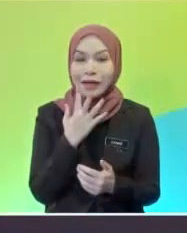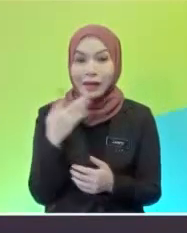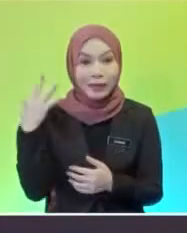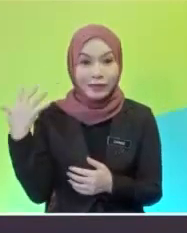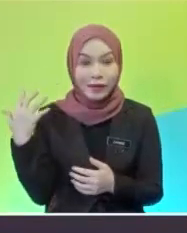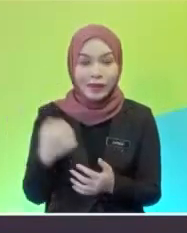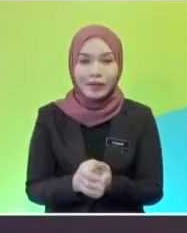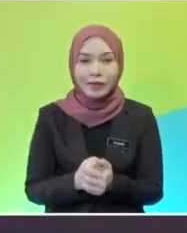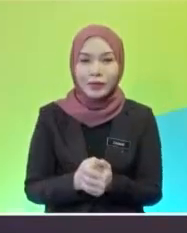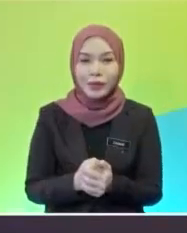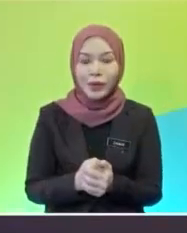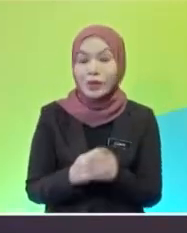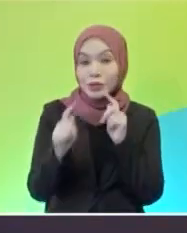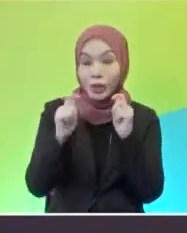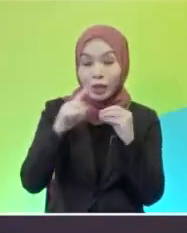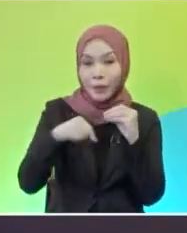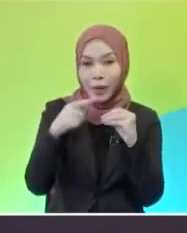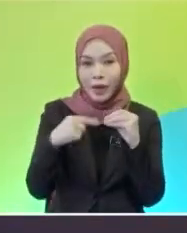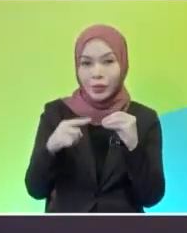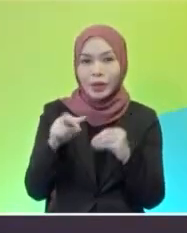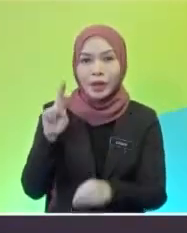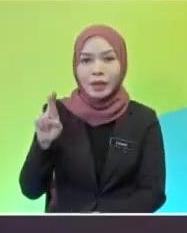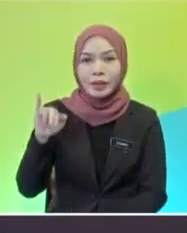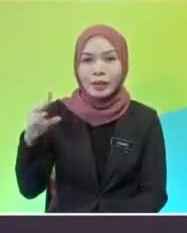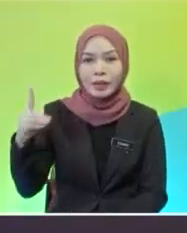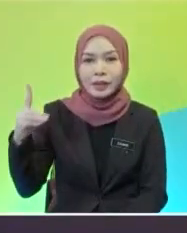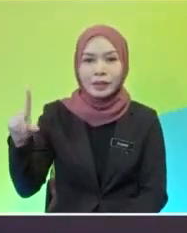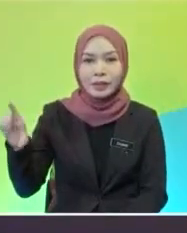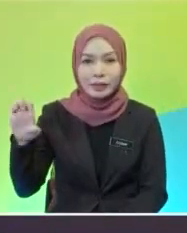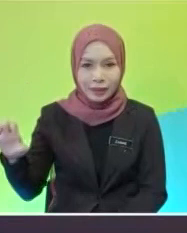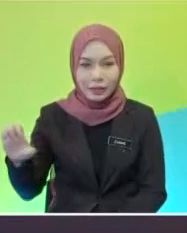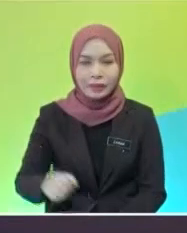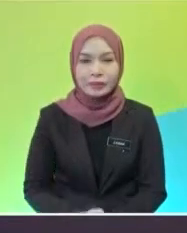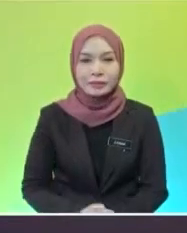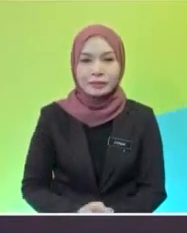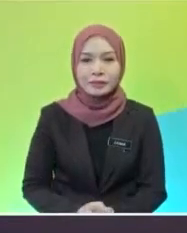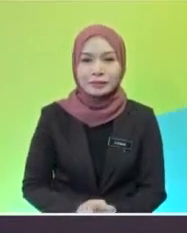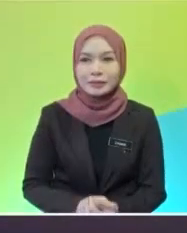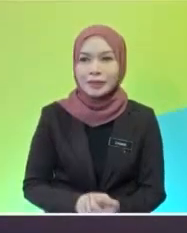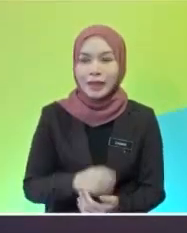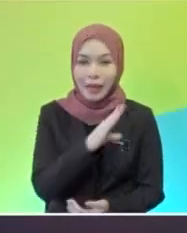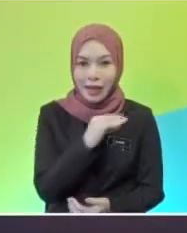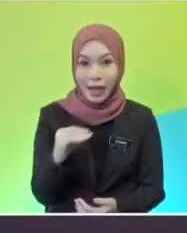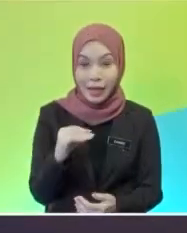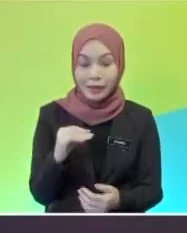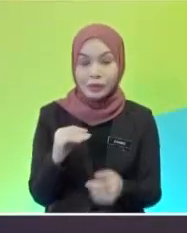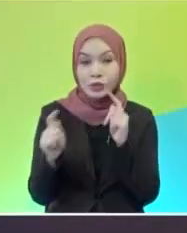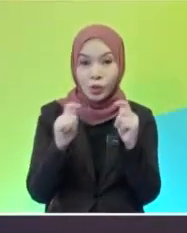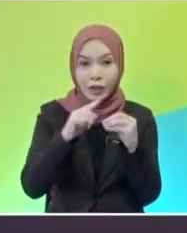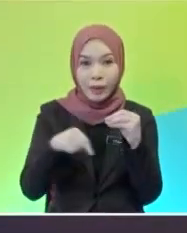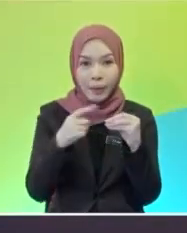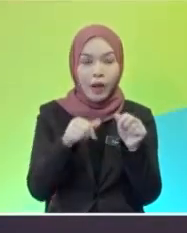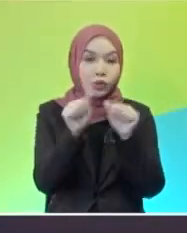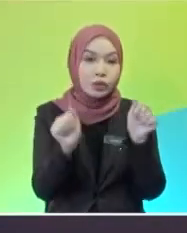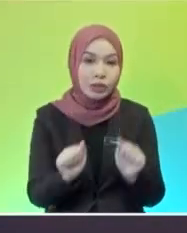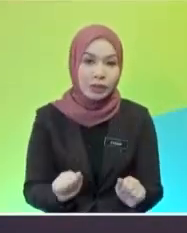some riddle for the shapes, right? Yes. Am I right? Yeah. They're okay, talking so about this, shapes. Right. So this segment, what do we have?